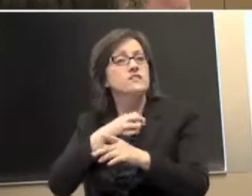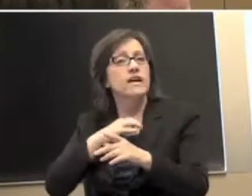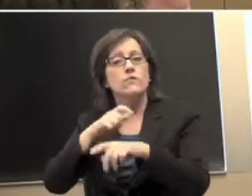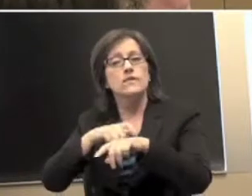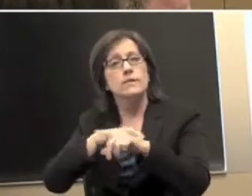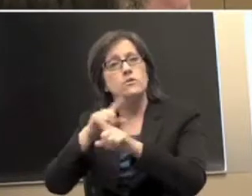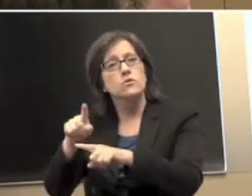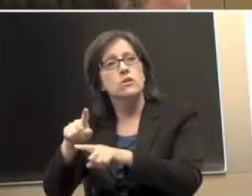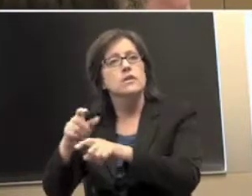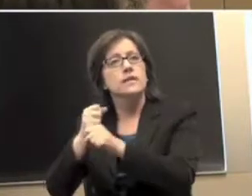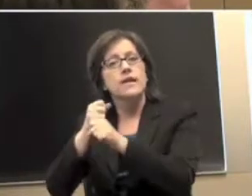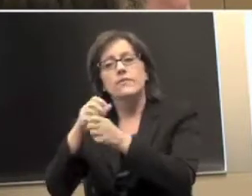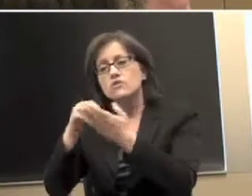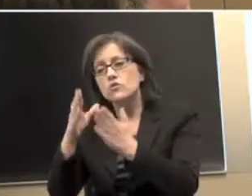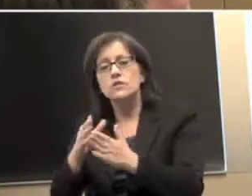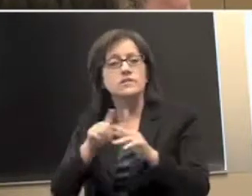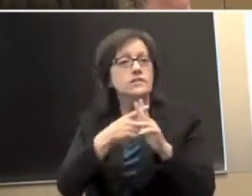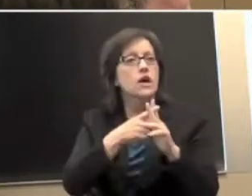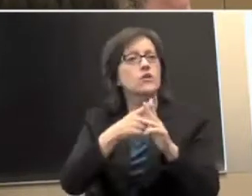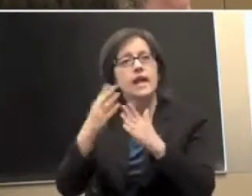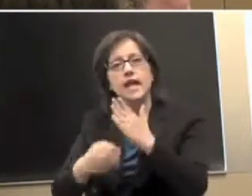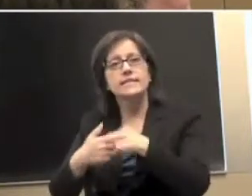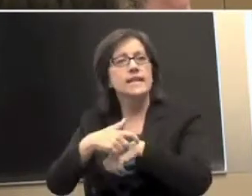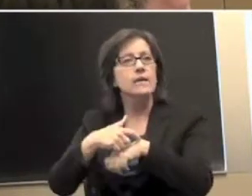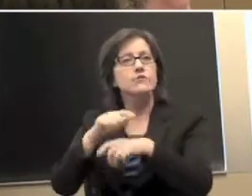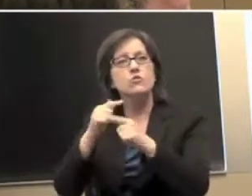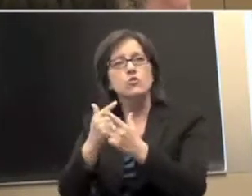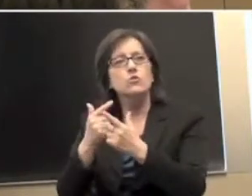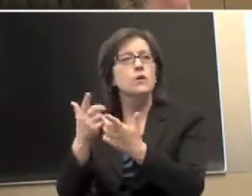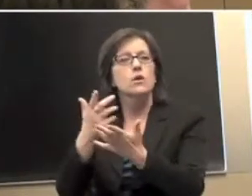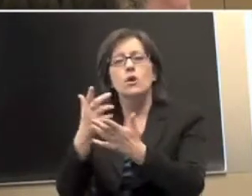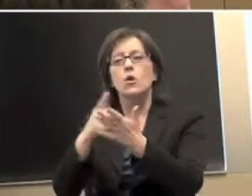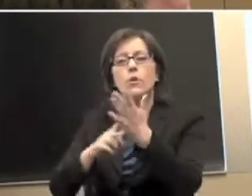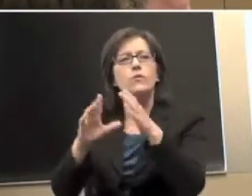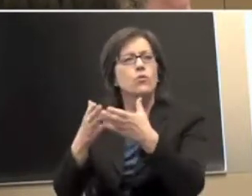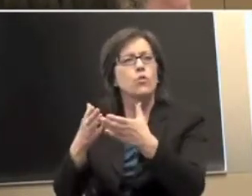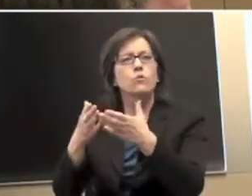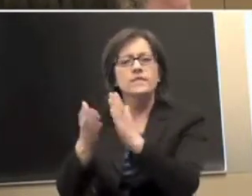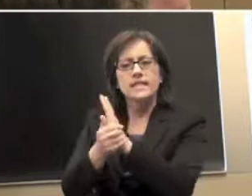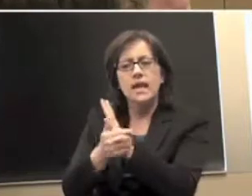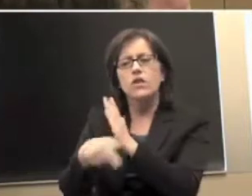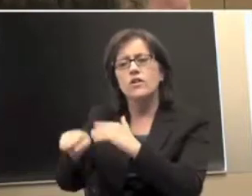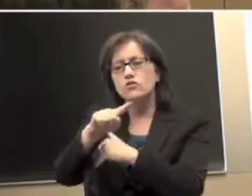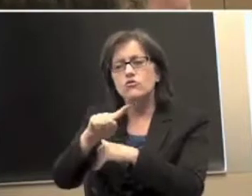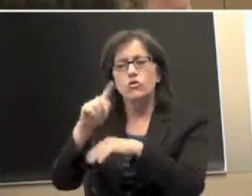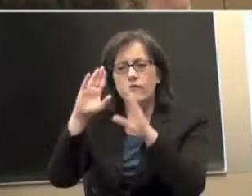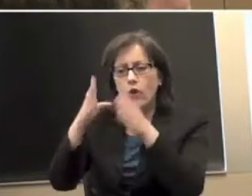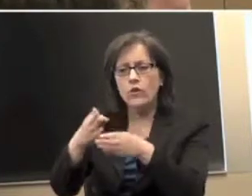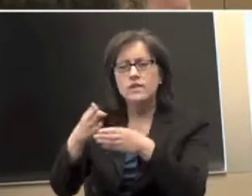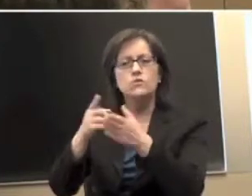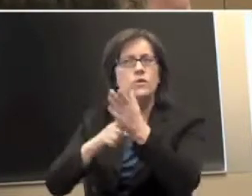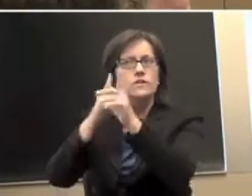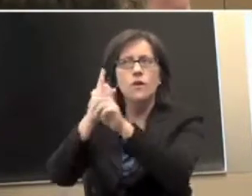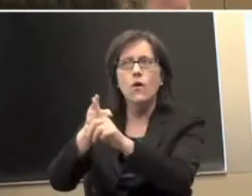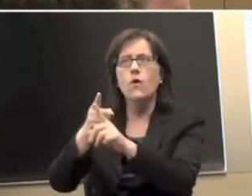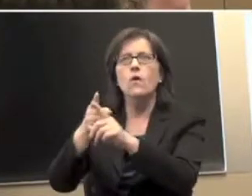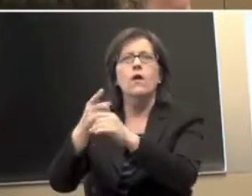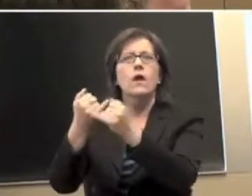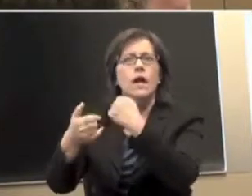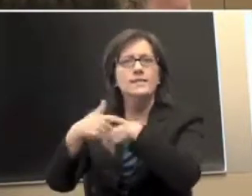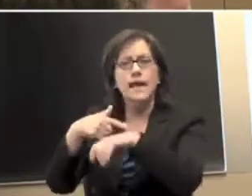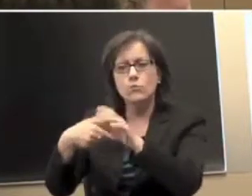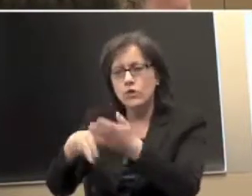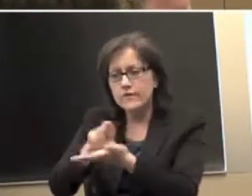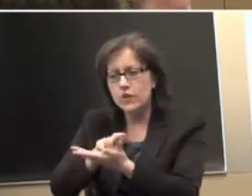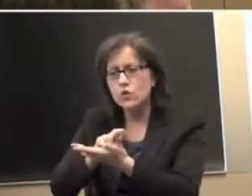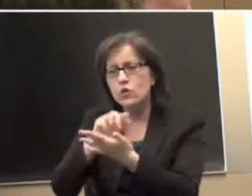student? What time did you start the group, end the group? When did you drop off the student? What was the group skill you were working on? What was the group goal? And when was the last time it was reviewed? So